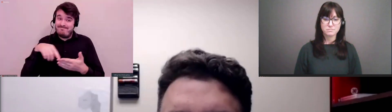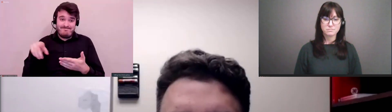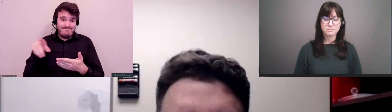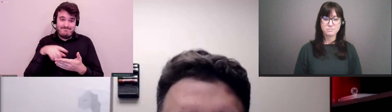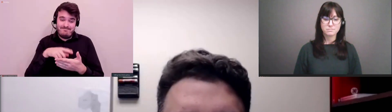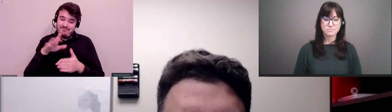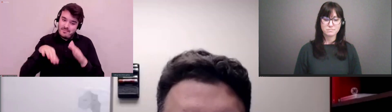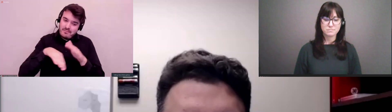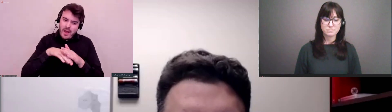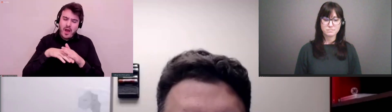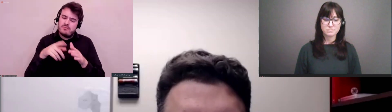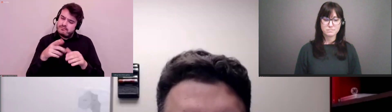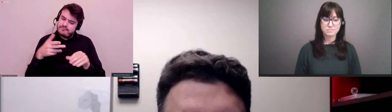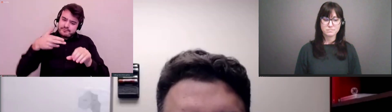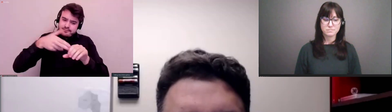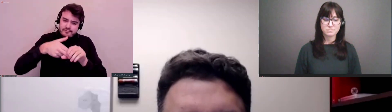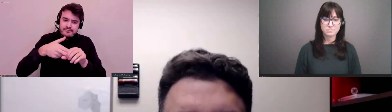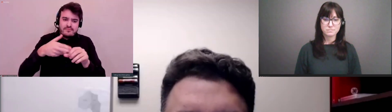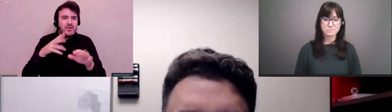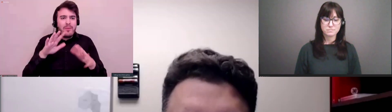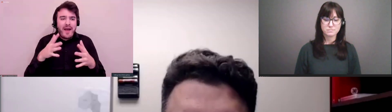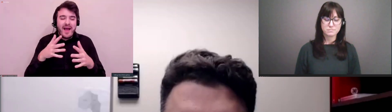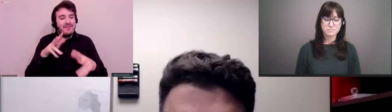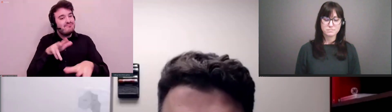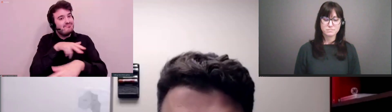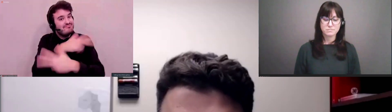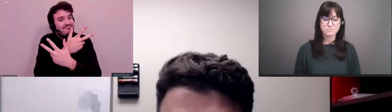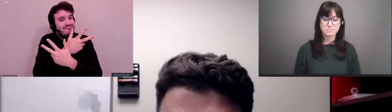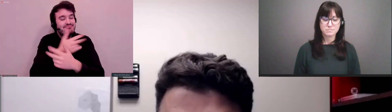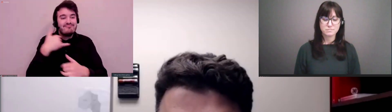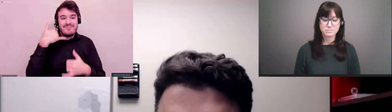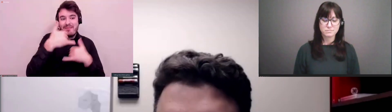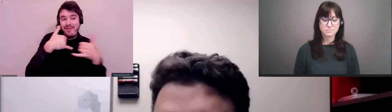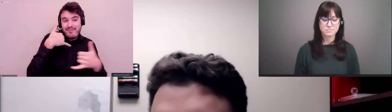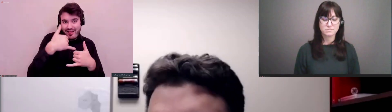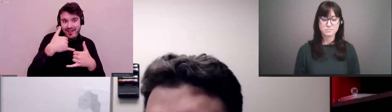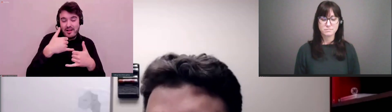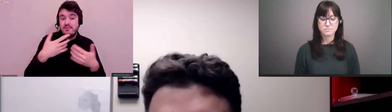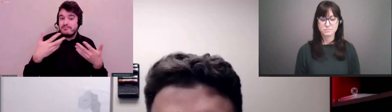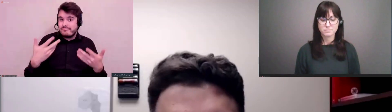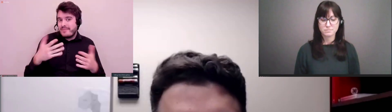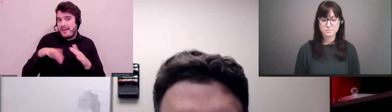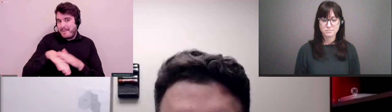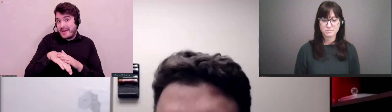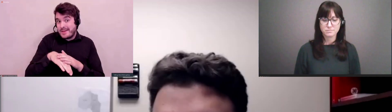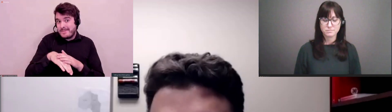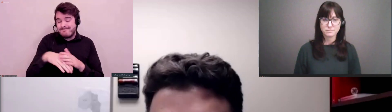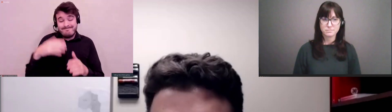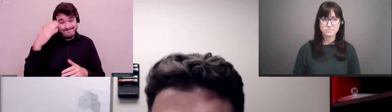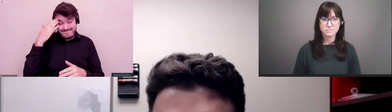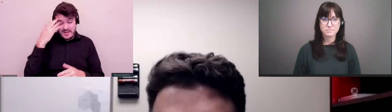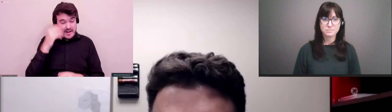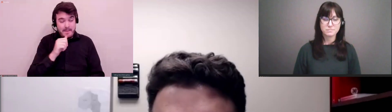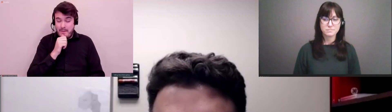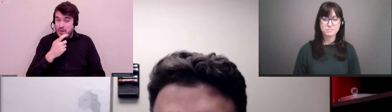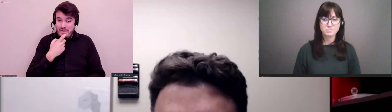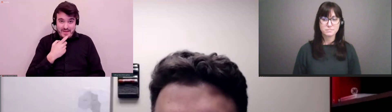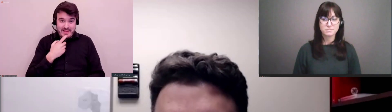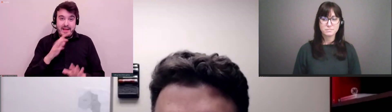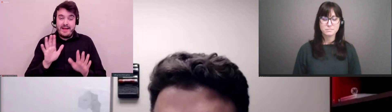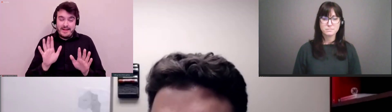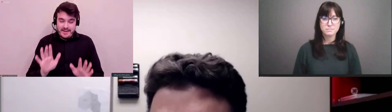vous joindre à vos proches par téléphone ou vidéo chats. Nous savons que ce n'est pas facile, mais c'est